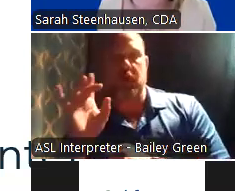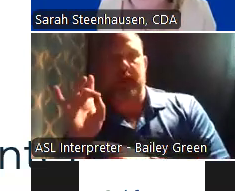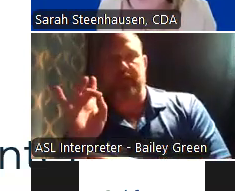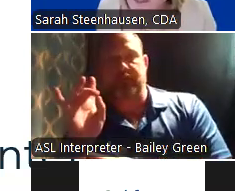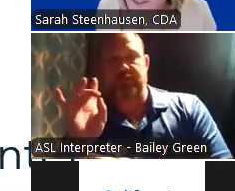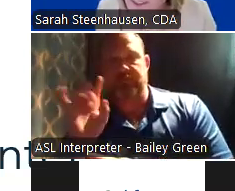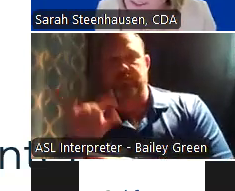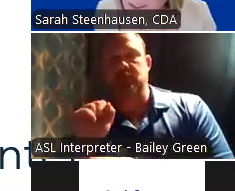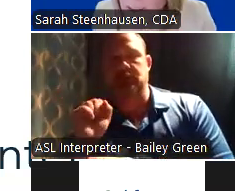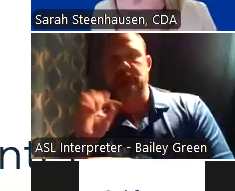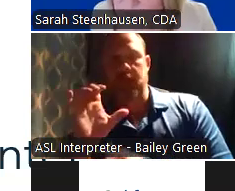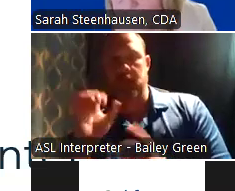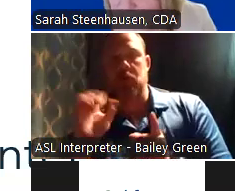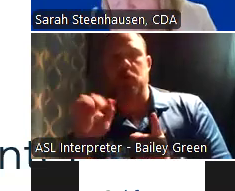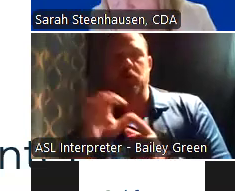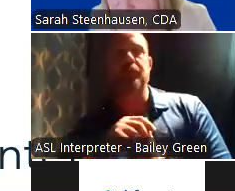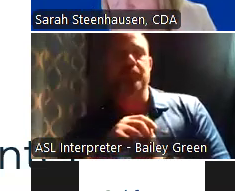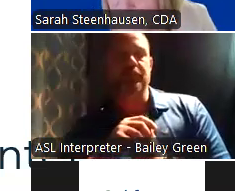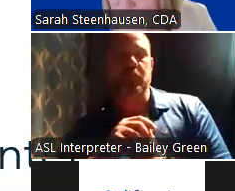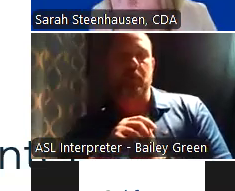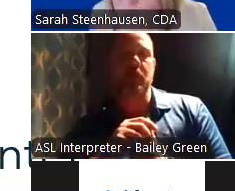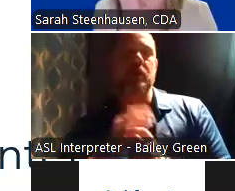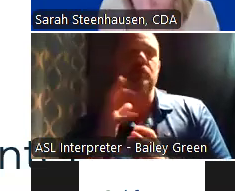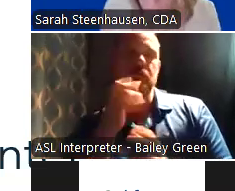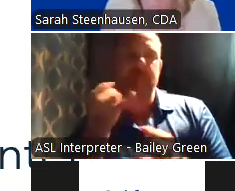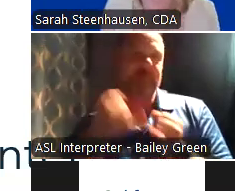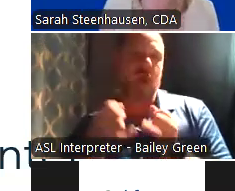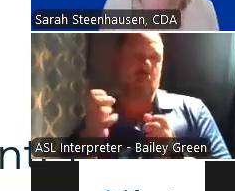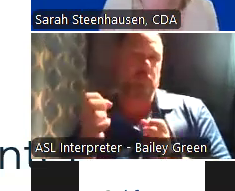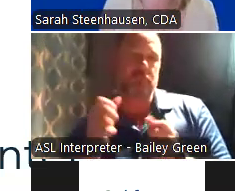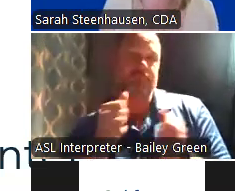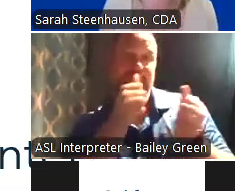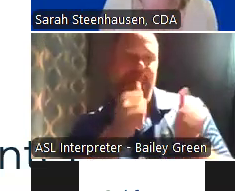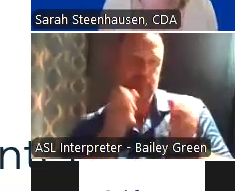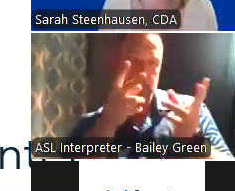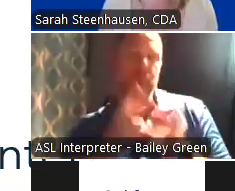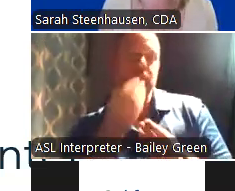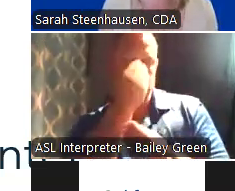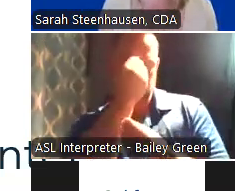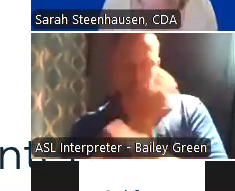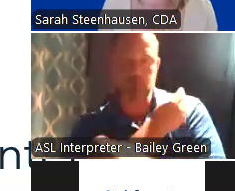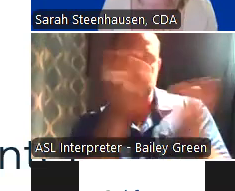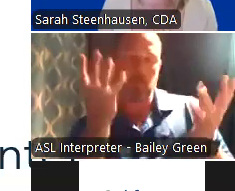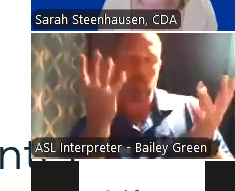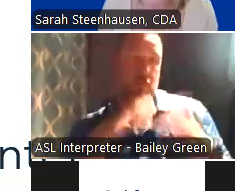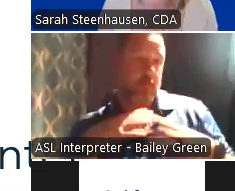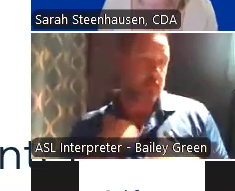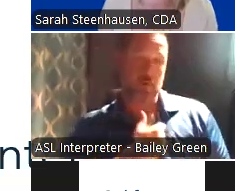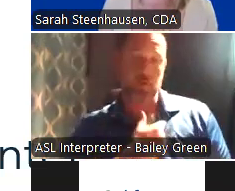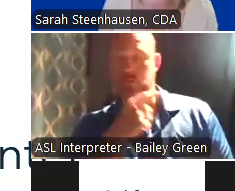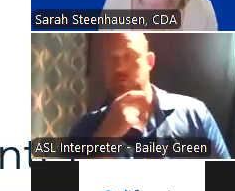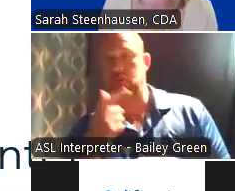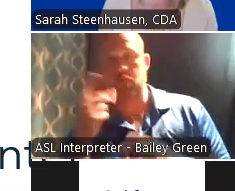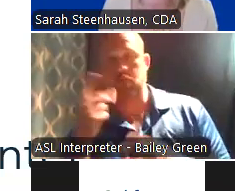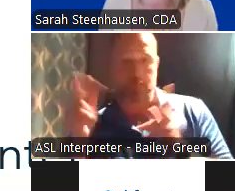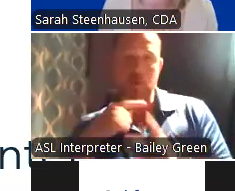in Sacramento, California. Did want to do a final plug to all of you that are committee members, or maybe those who are consumers or